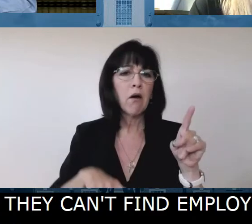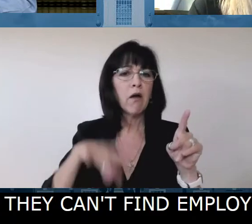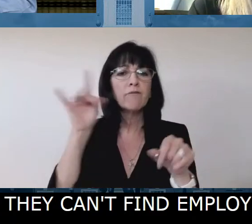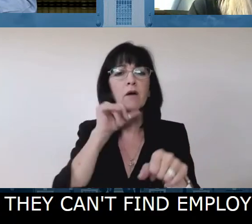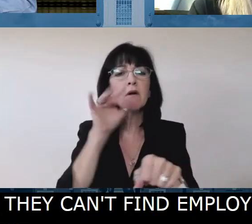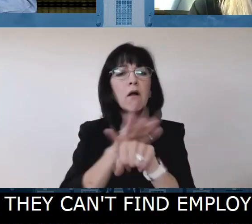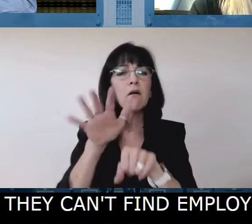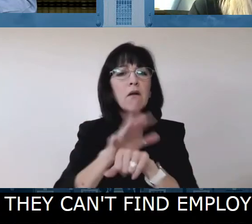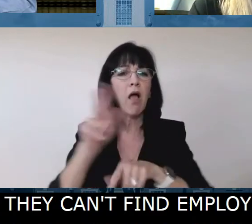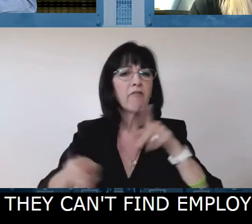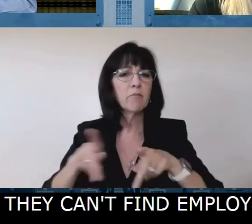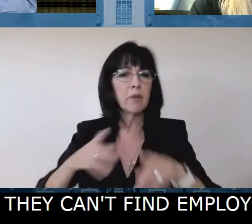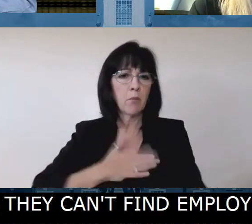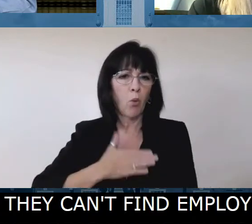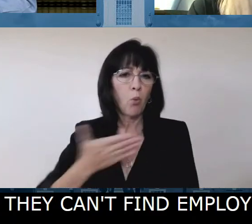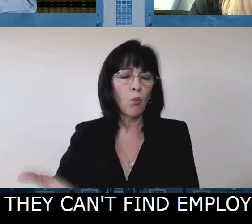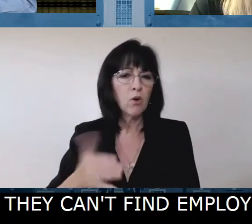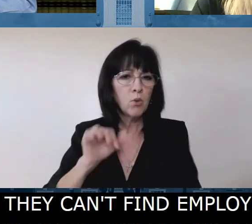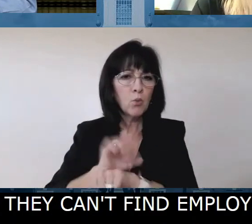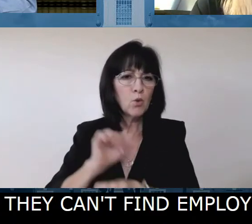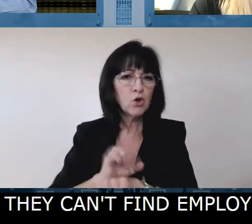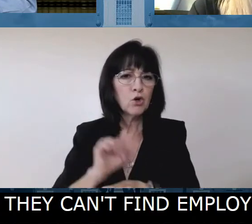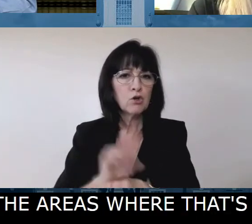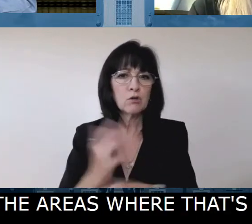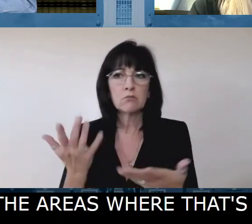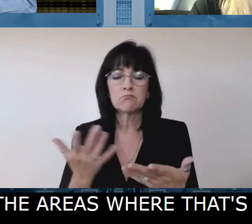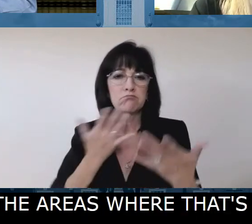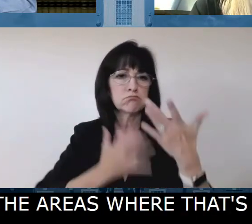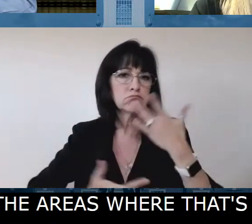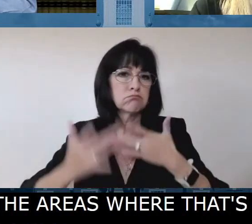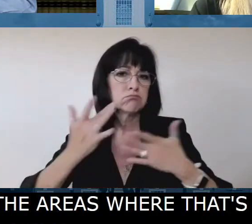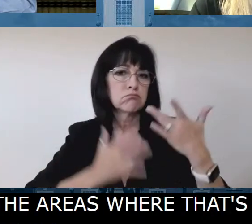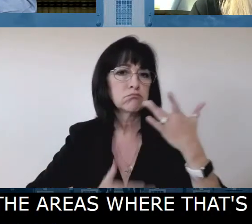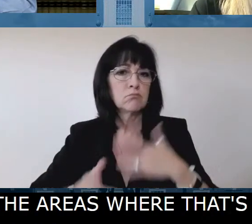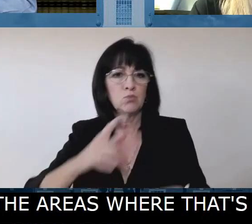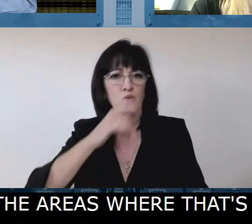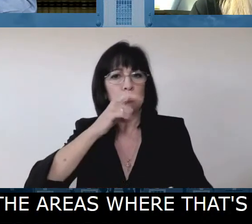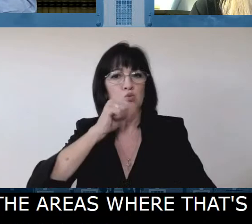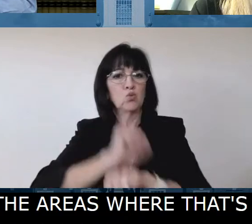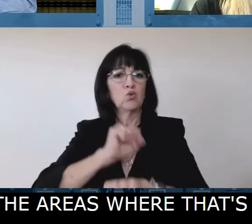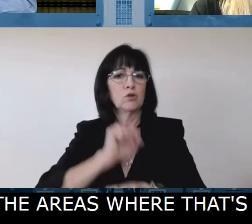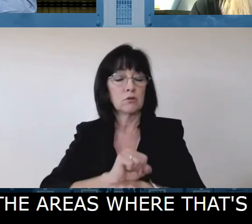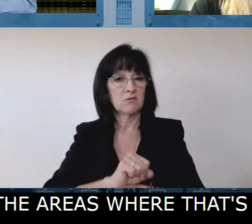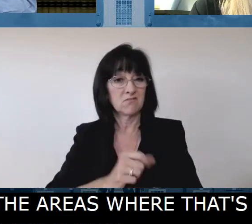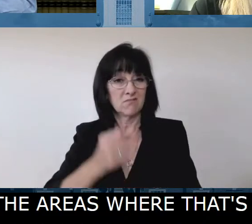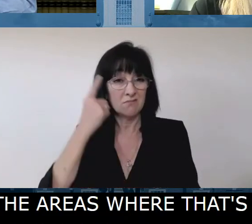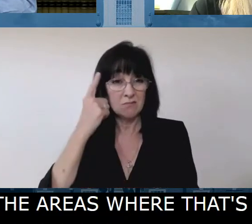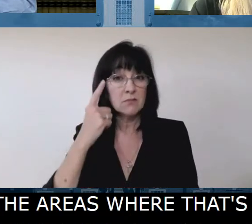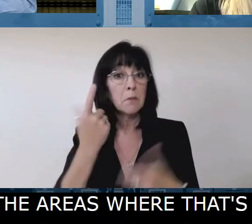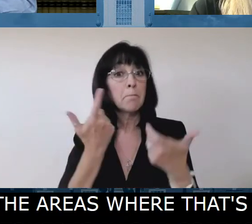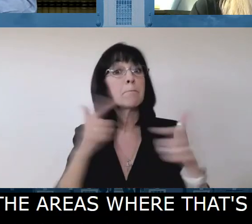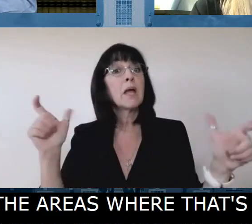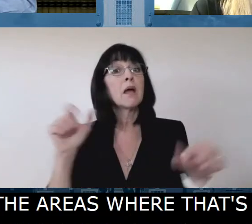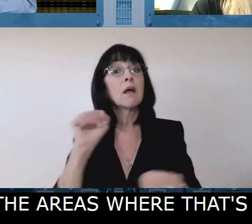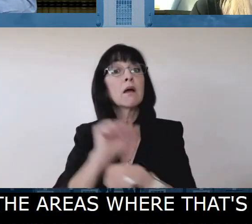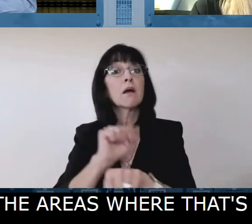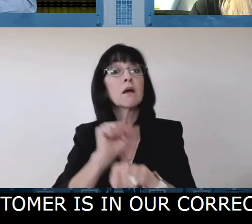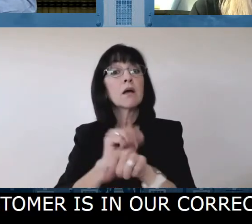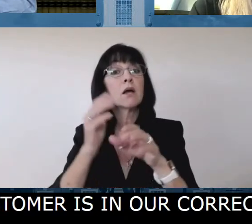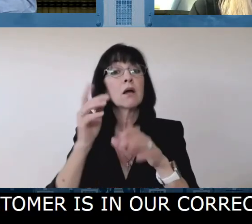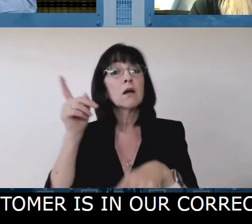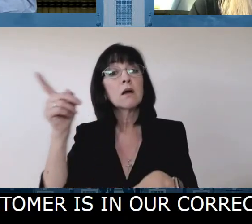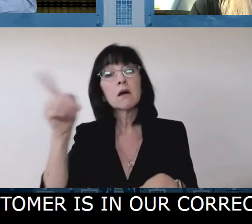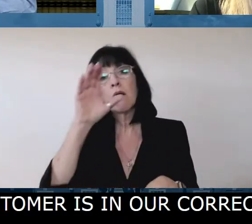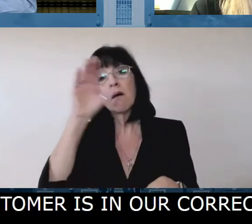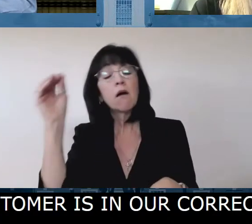for the state as an employer is in our correctional facilities. I mean, how many we lose, unfortunately,